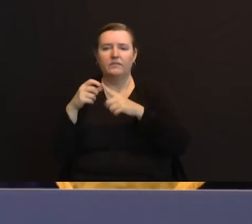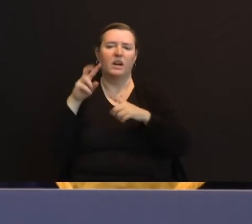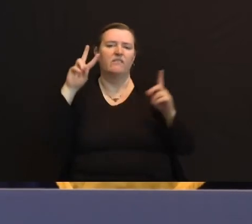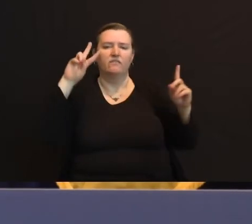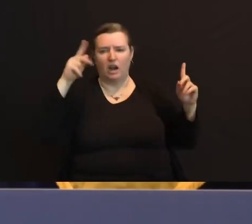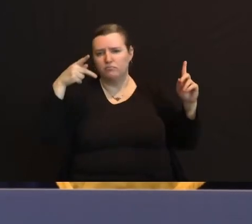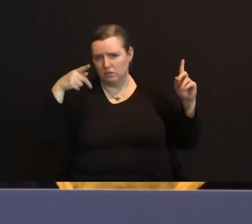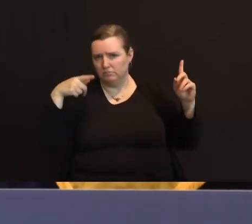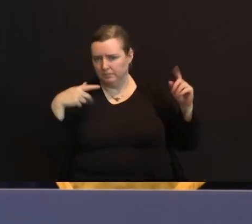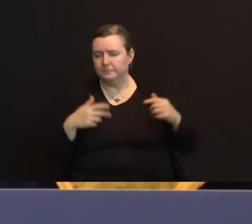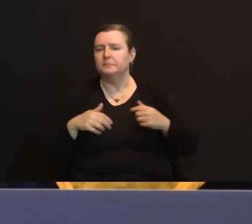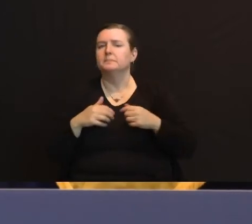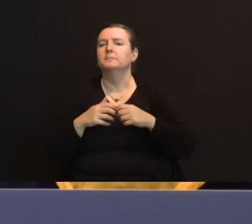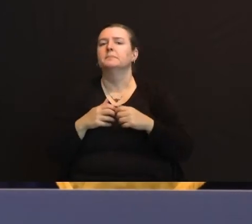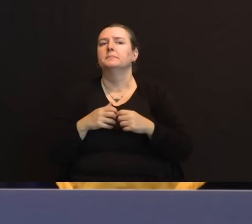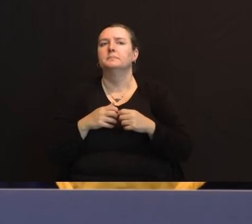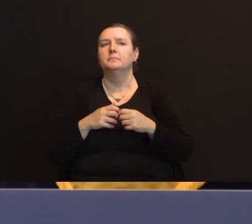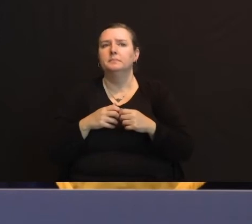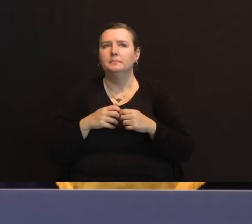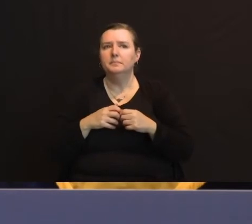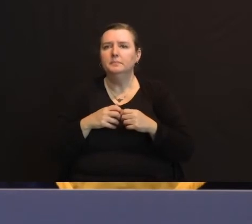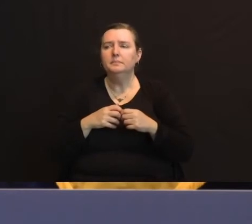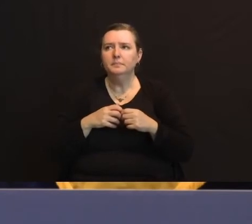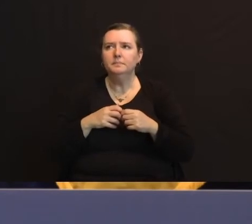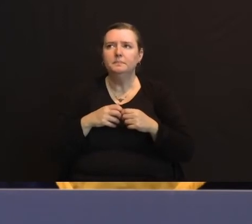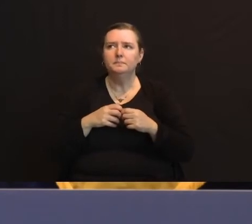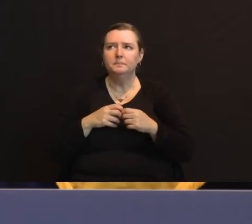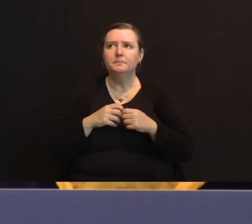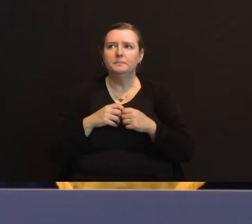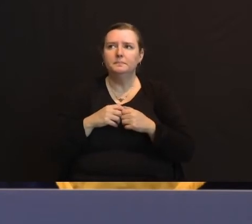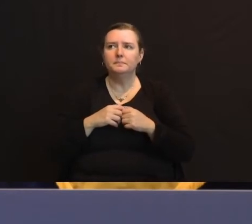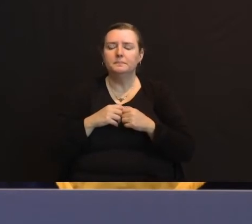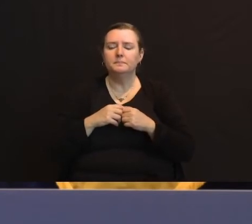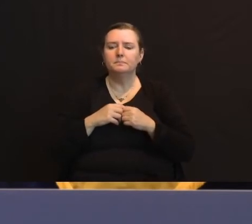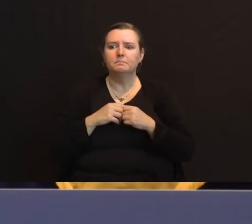an engagement that we had, and I thought it was